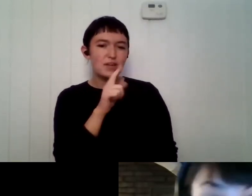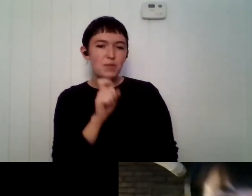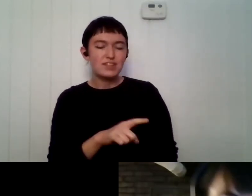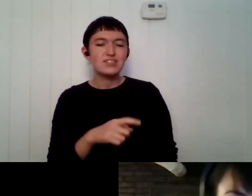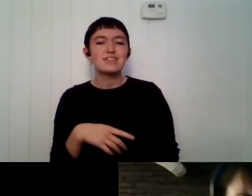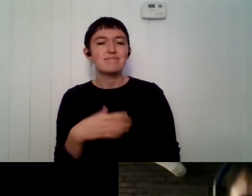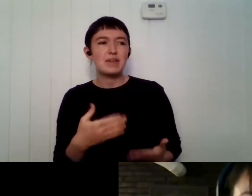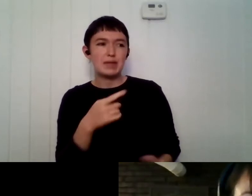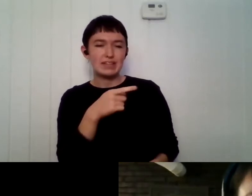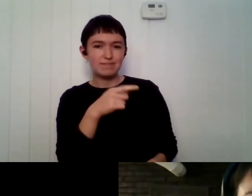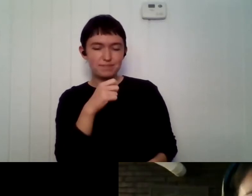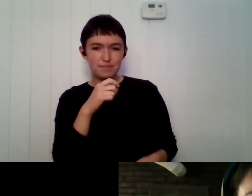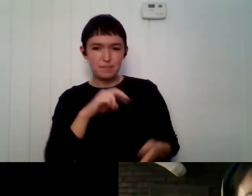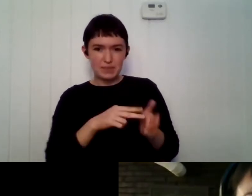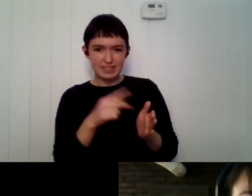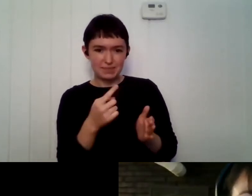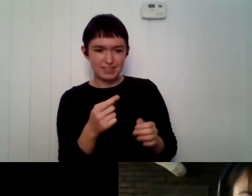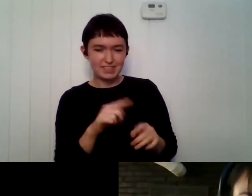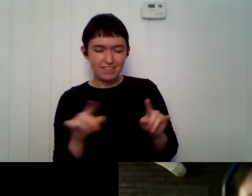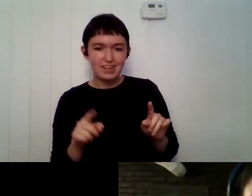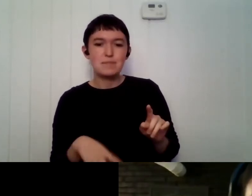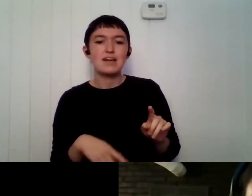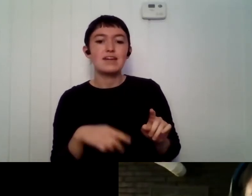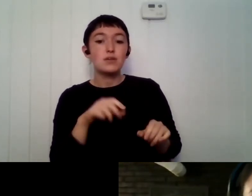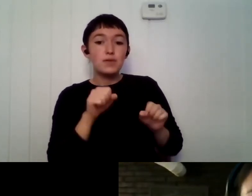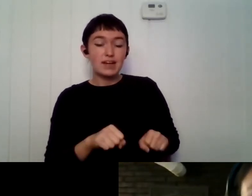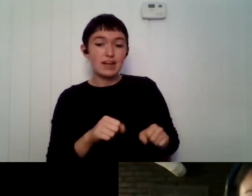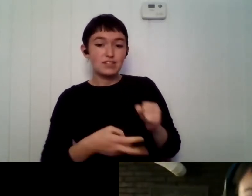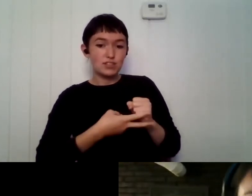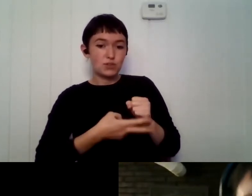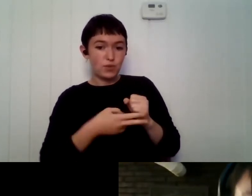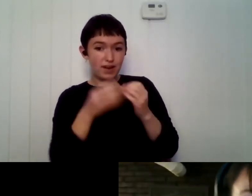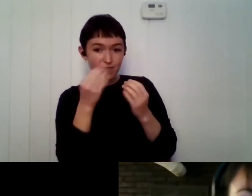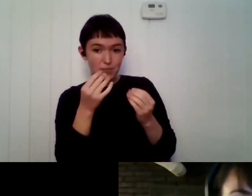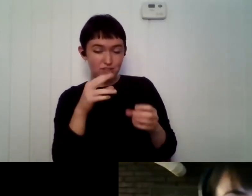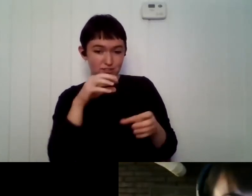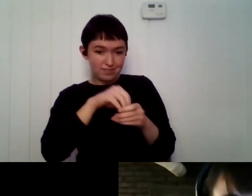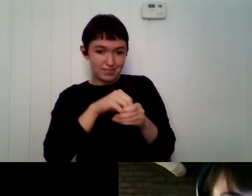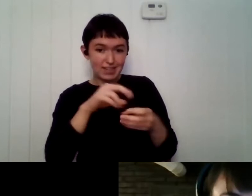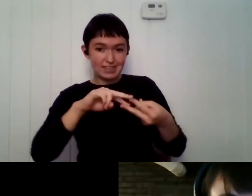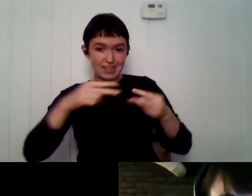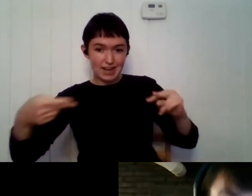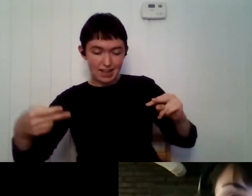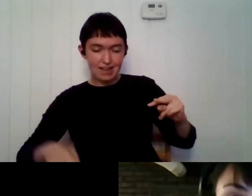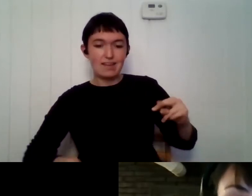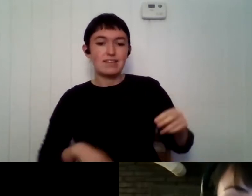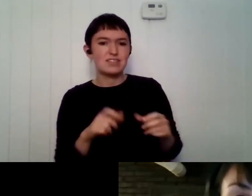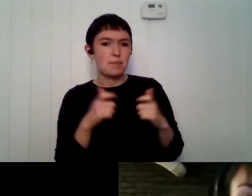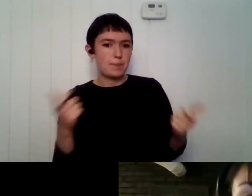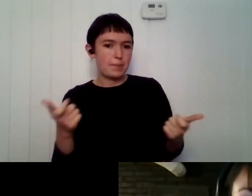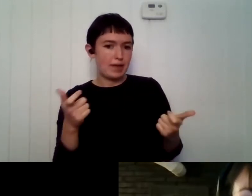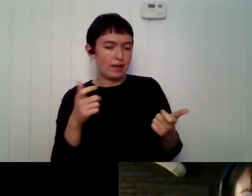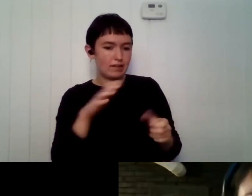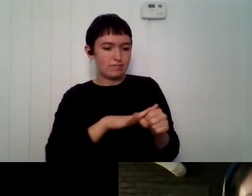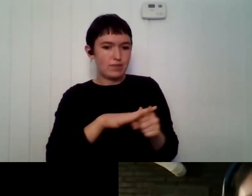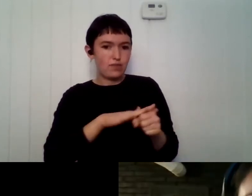but you can actually store information in things like DNA. So this is a big area of research using this to store